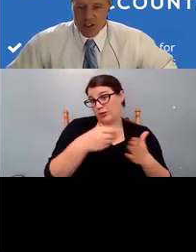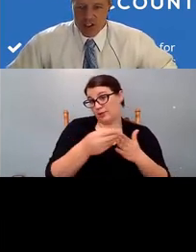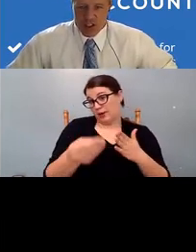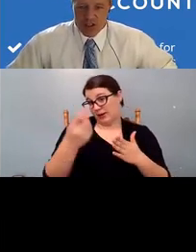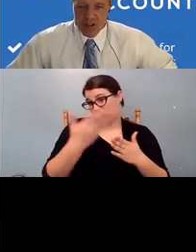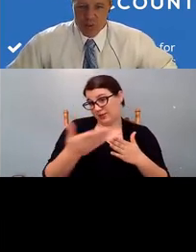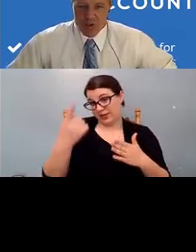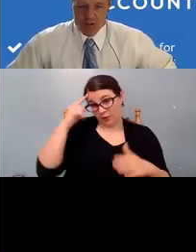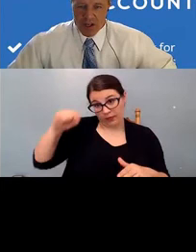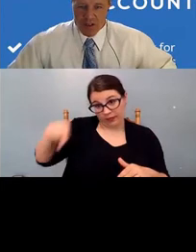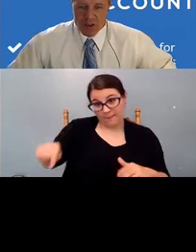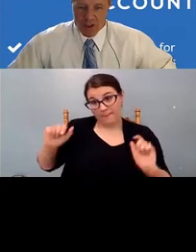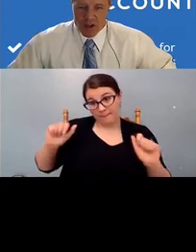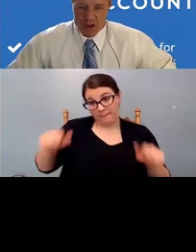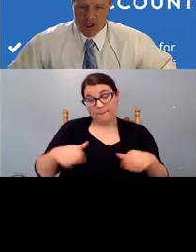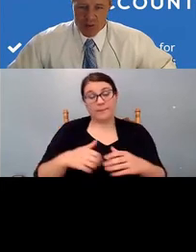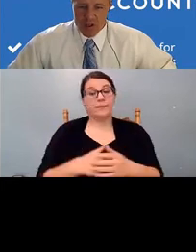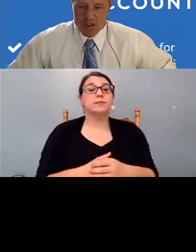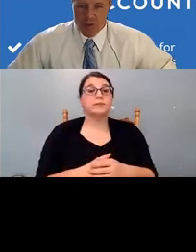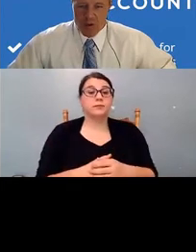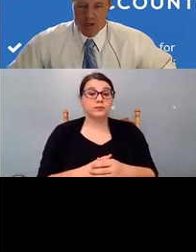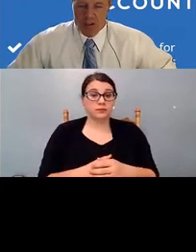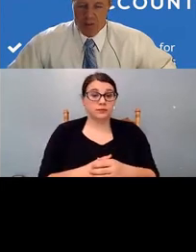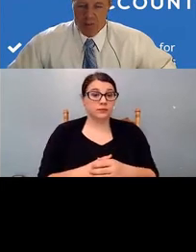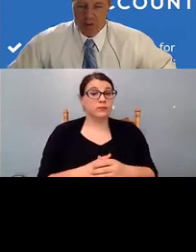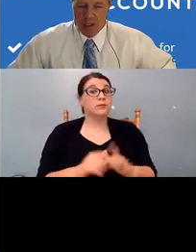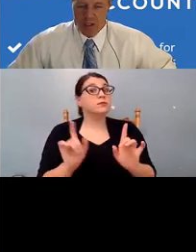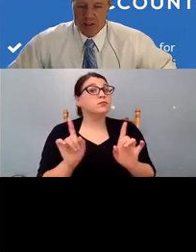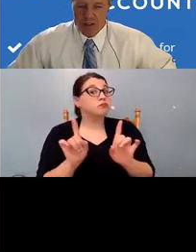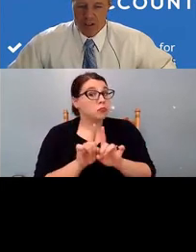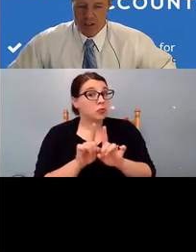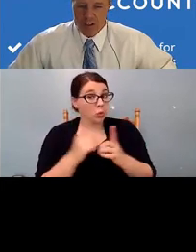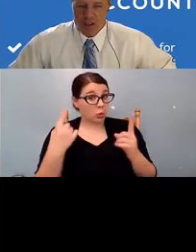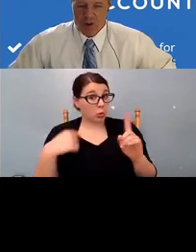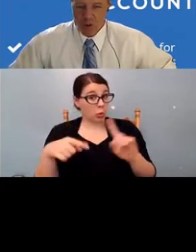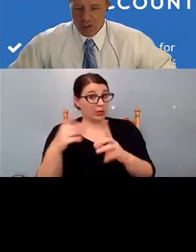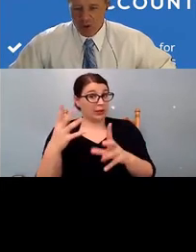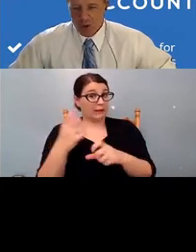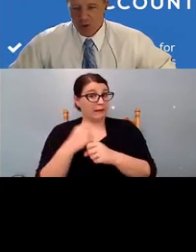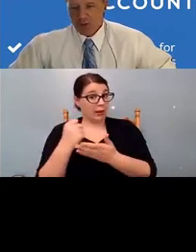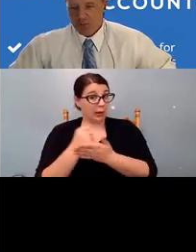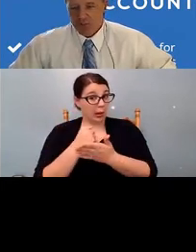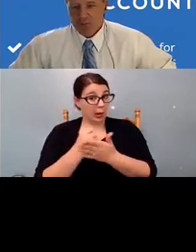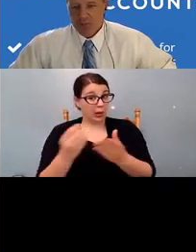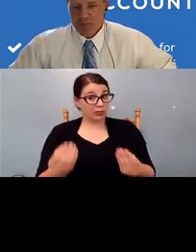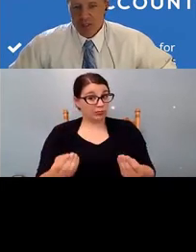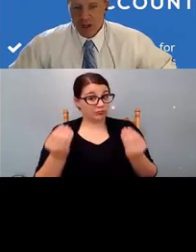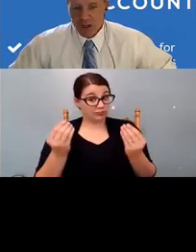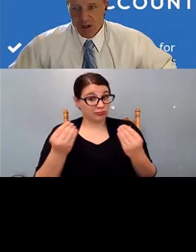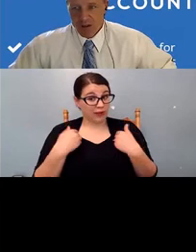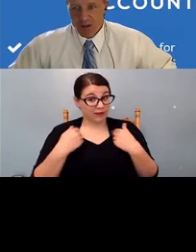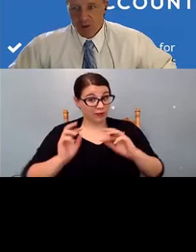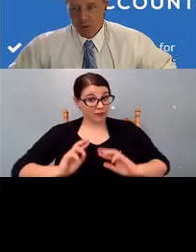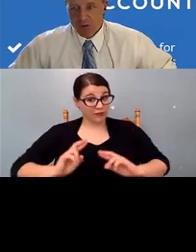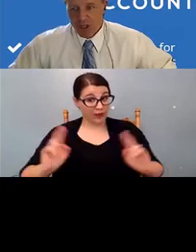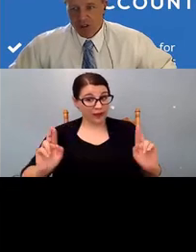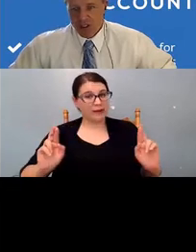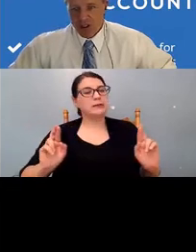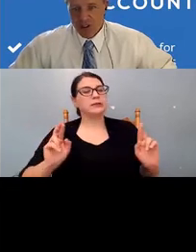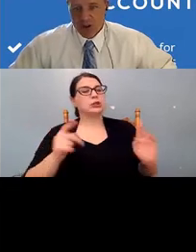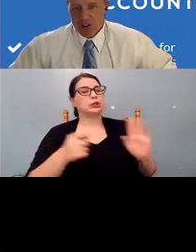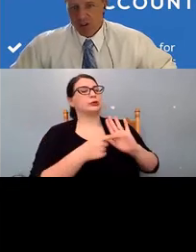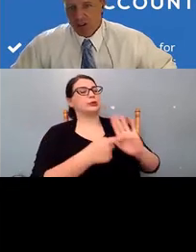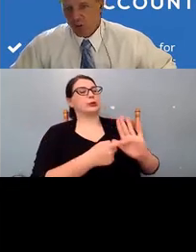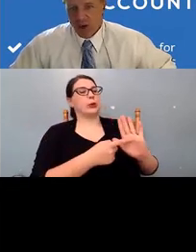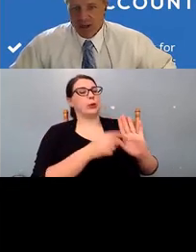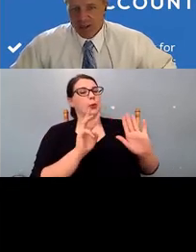In addition, once you've gotten those cards, I wanted to point out a couple things that I think are really cool on the website that you